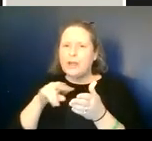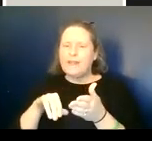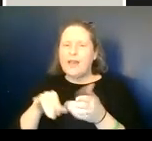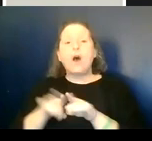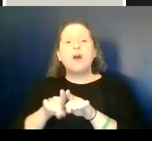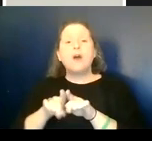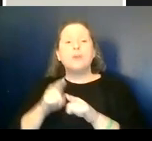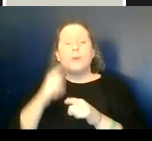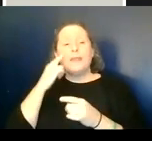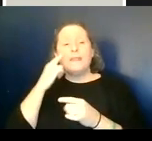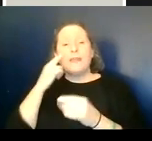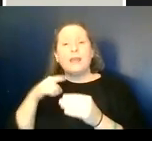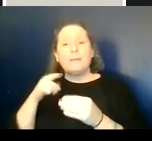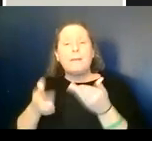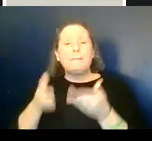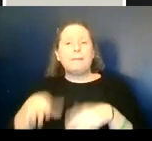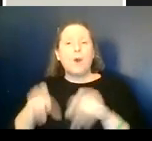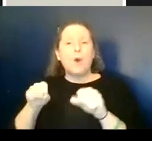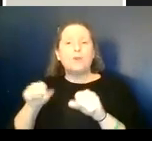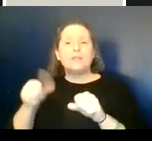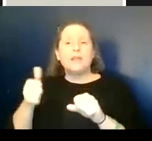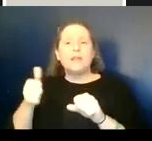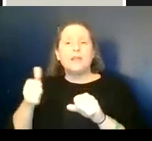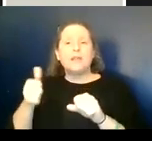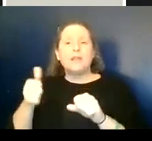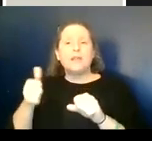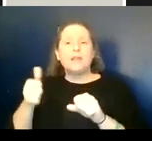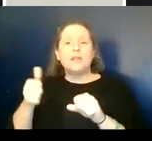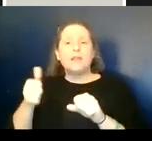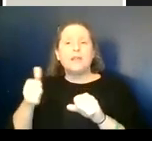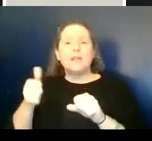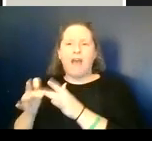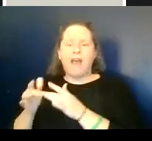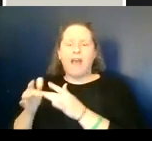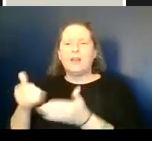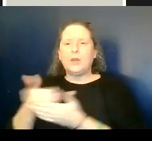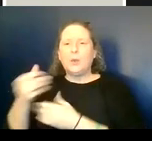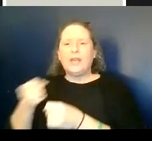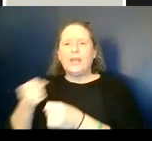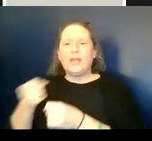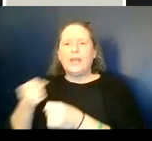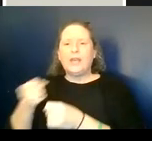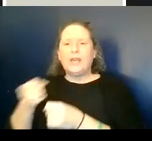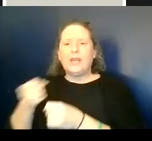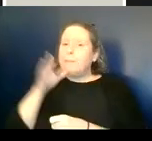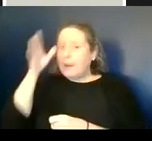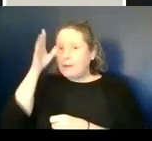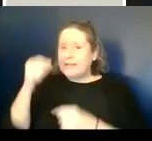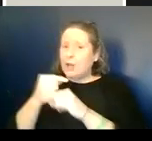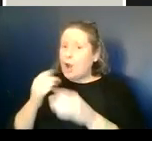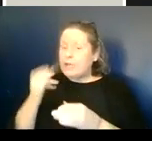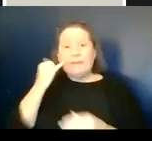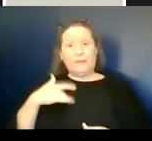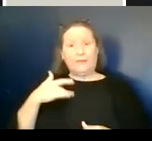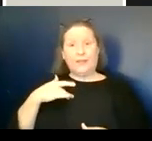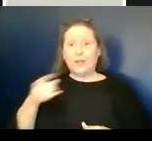hosting another webinar in the new year, specifically for parents and guardians. So if that is something that you feel like you